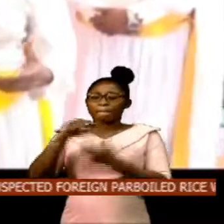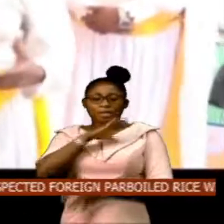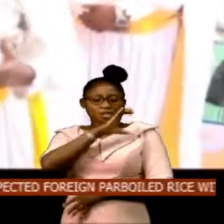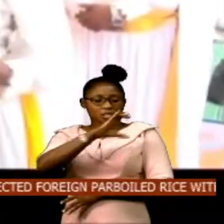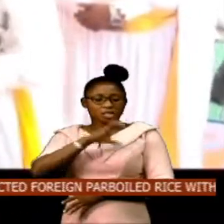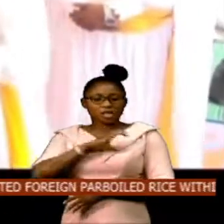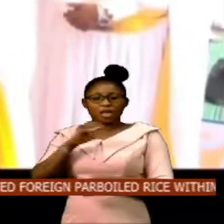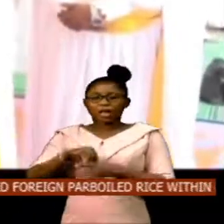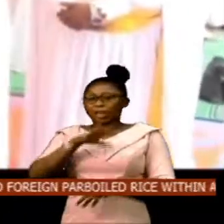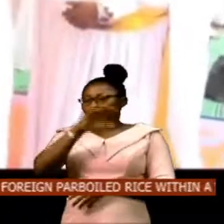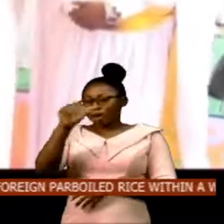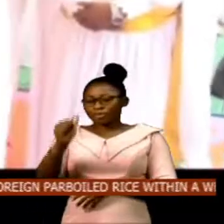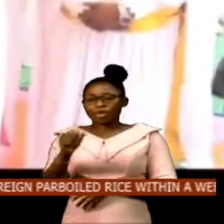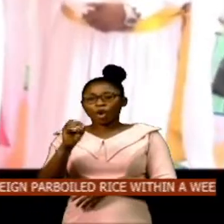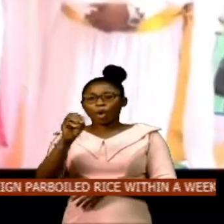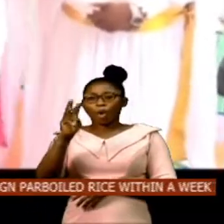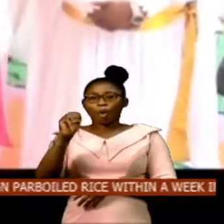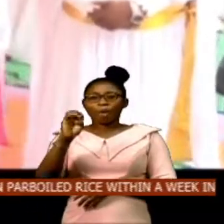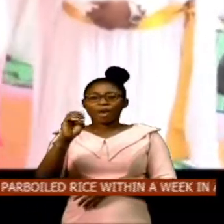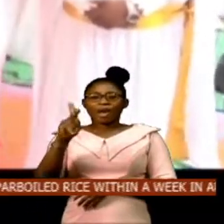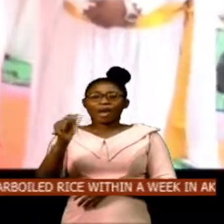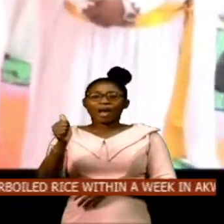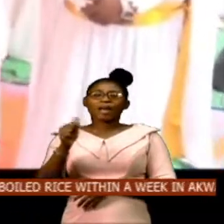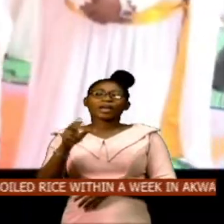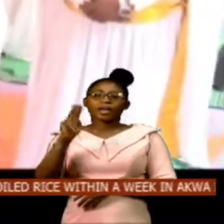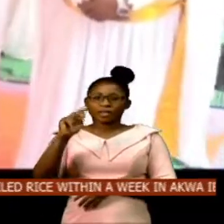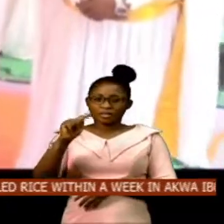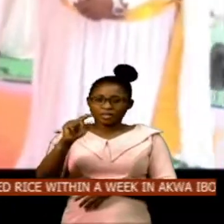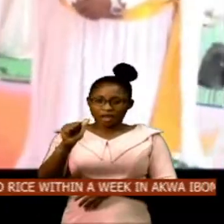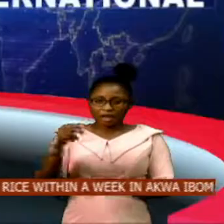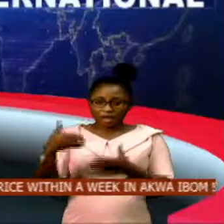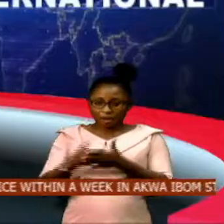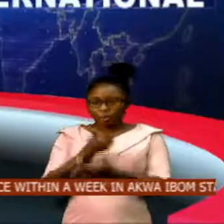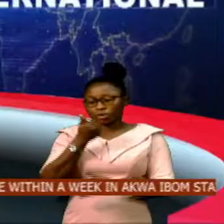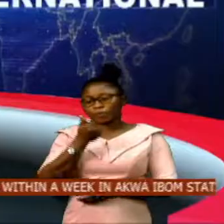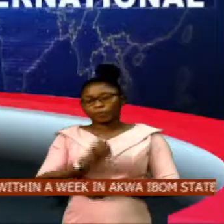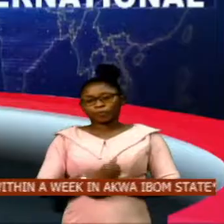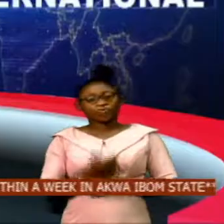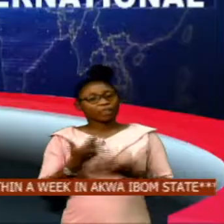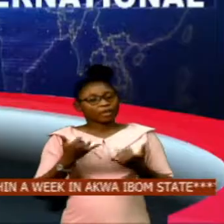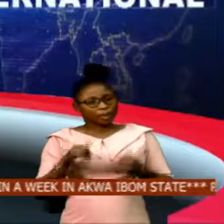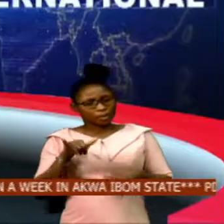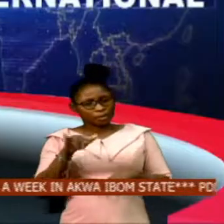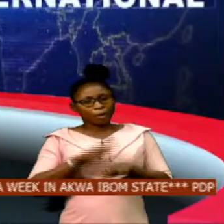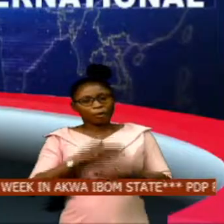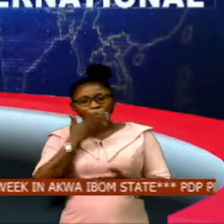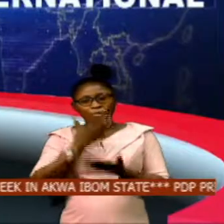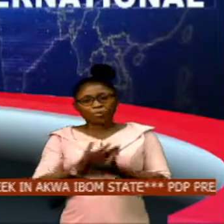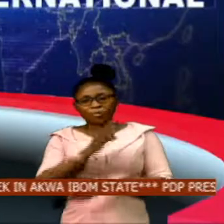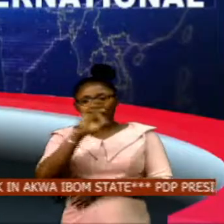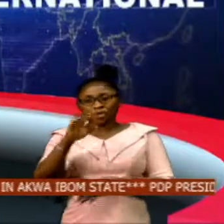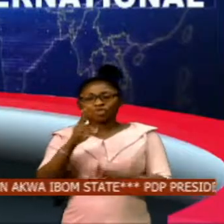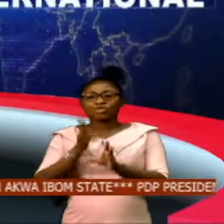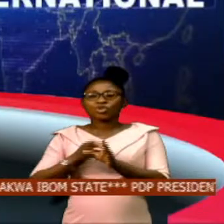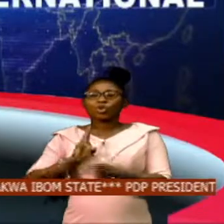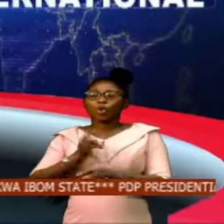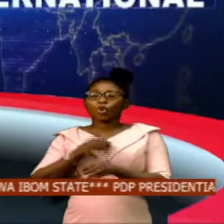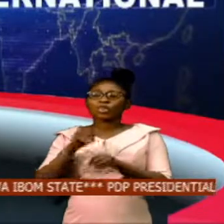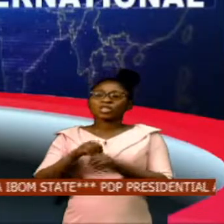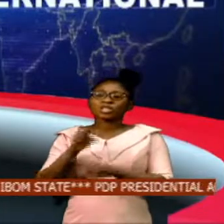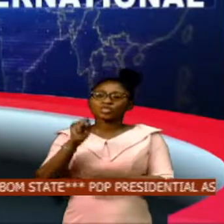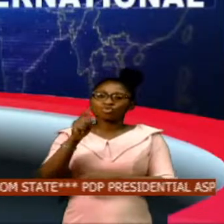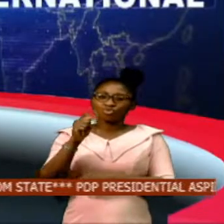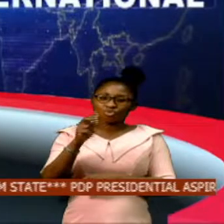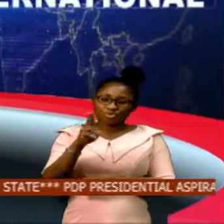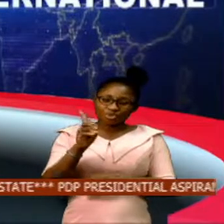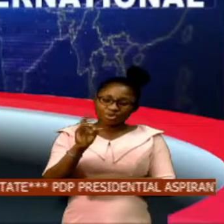citizens. In Abuja, Omeka Rajku, NTA News. Now, still on Good Friday, joining us in the studio